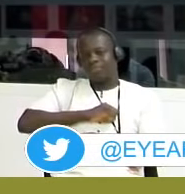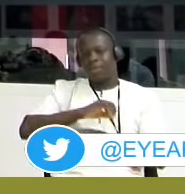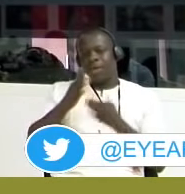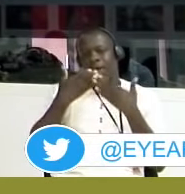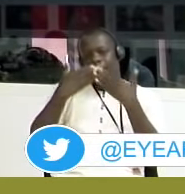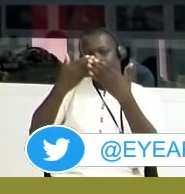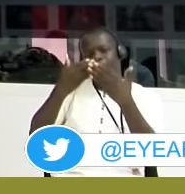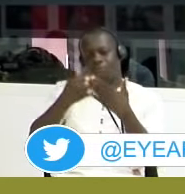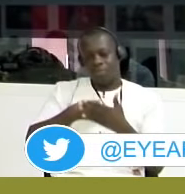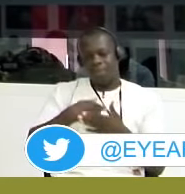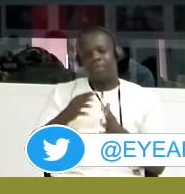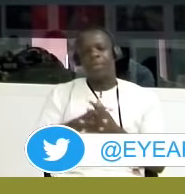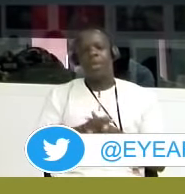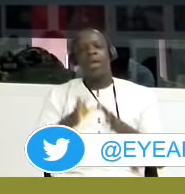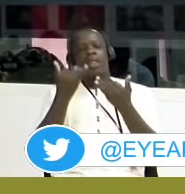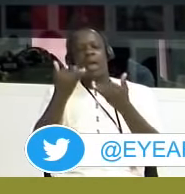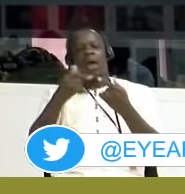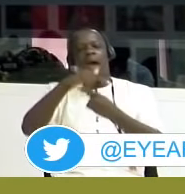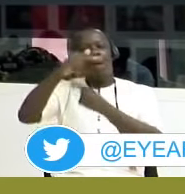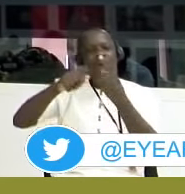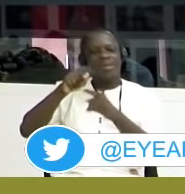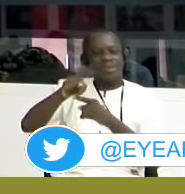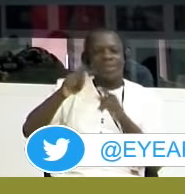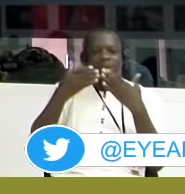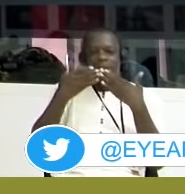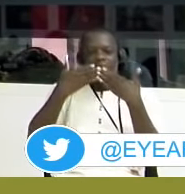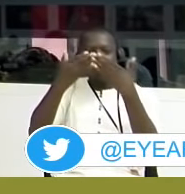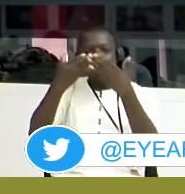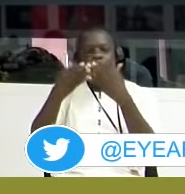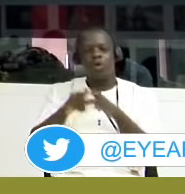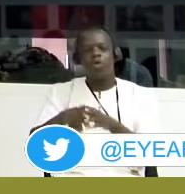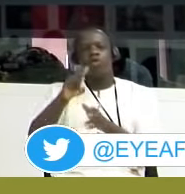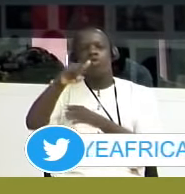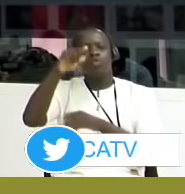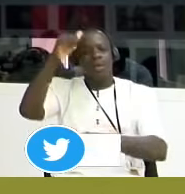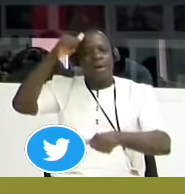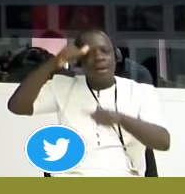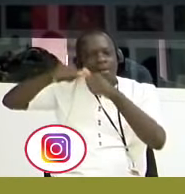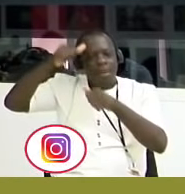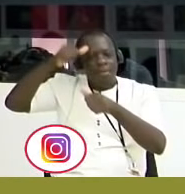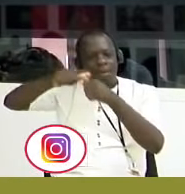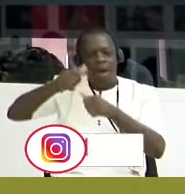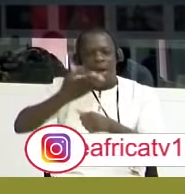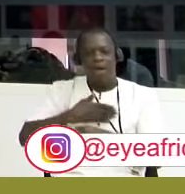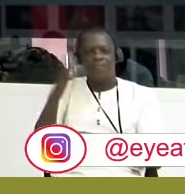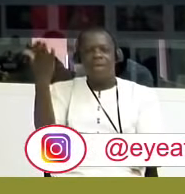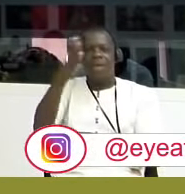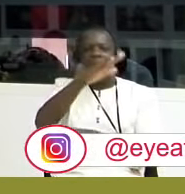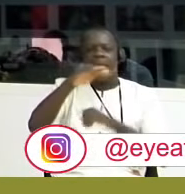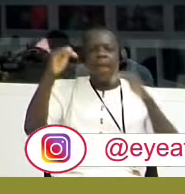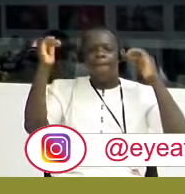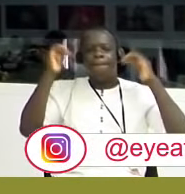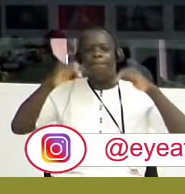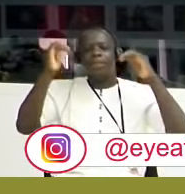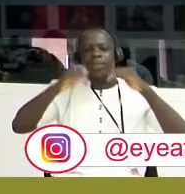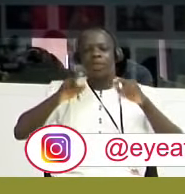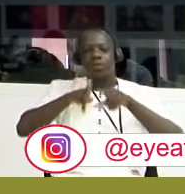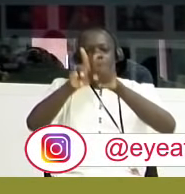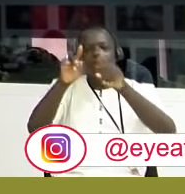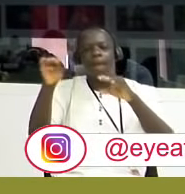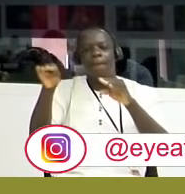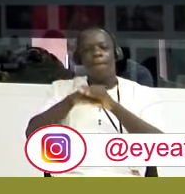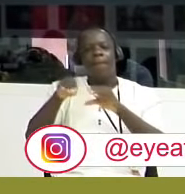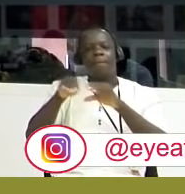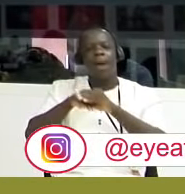As a result of this information, do you recall having any meetings with members of the student leadership at the